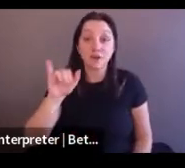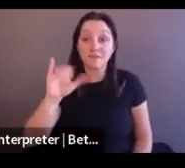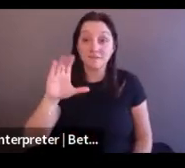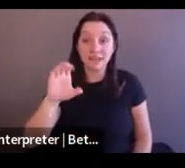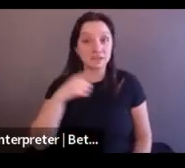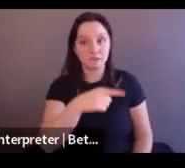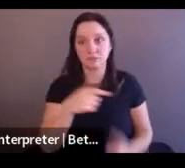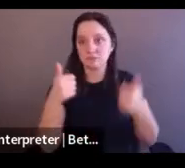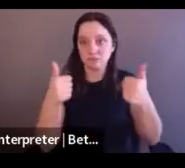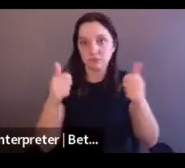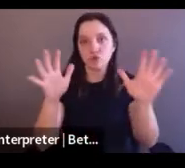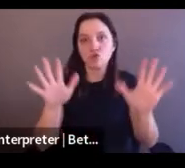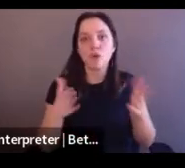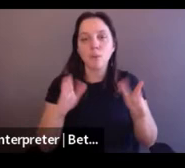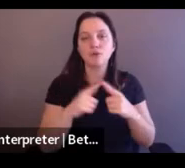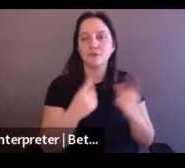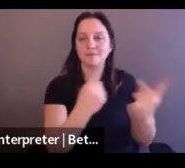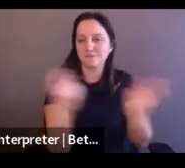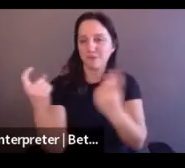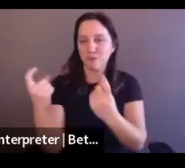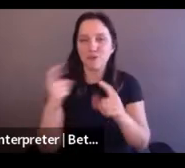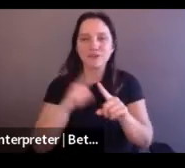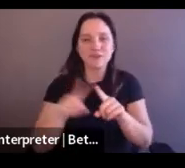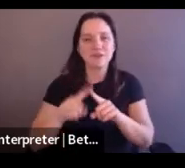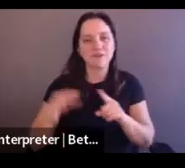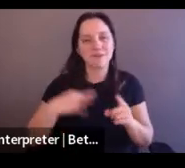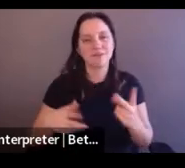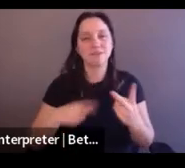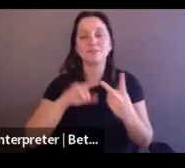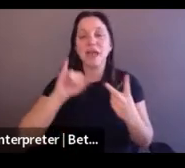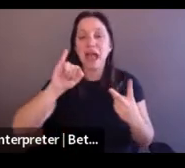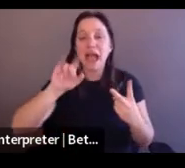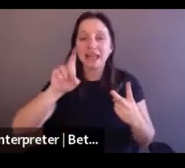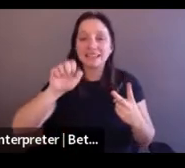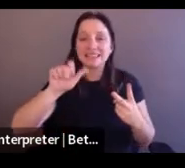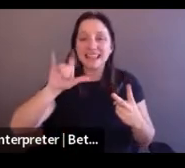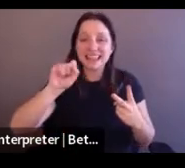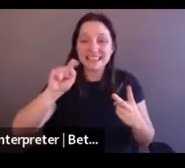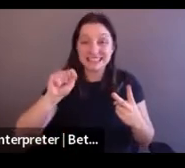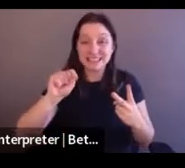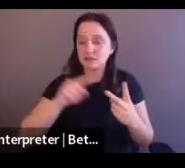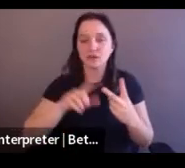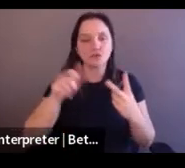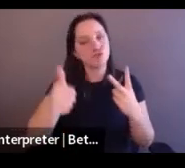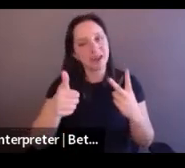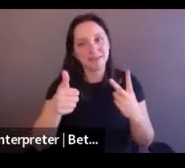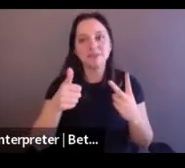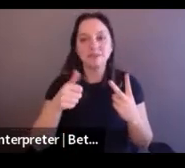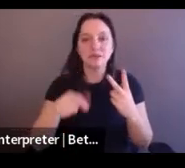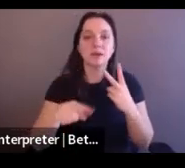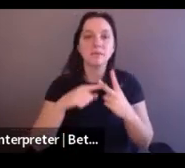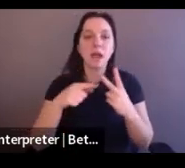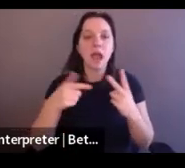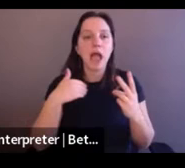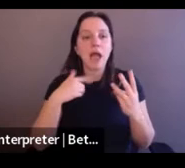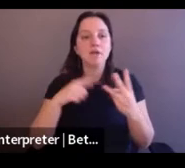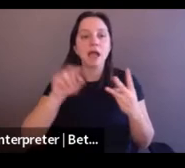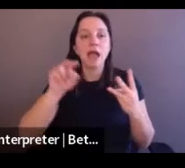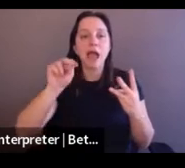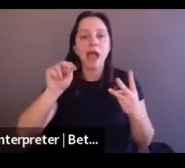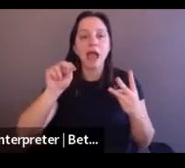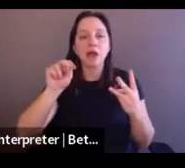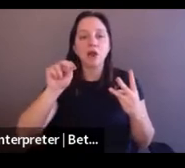out and help you recruit volunteers. Idealist, of course, is out there. There's a couple of different sites in New York City. New York Cares is certainly one of